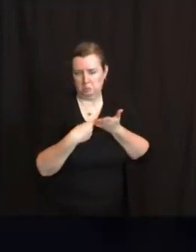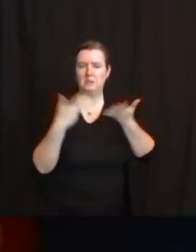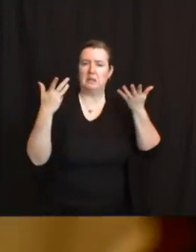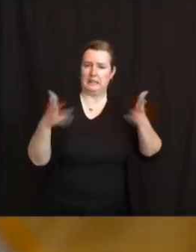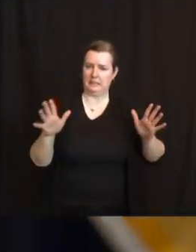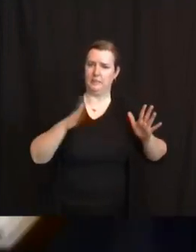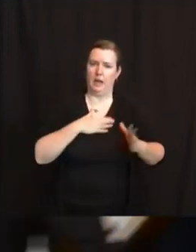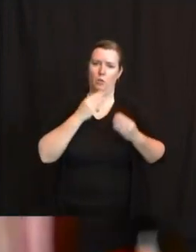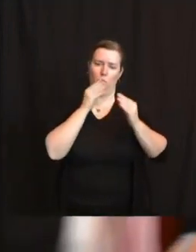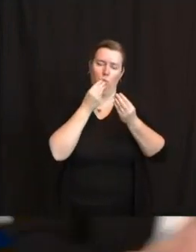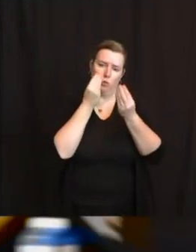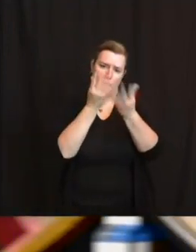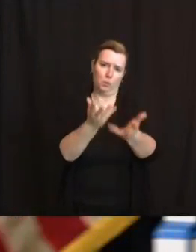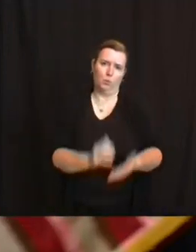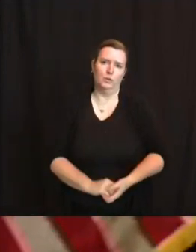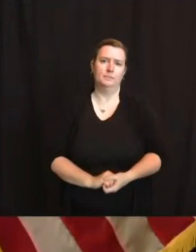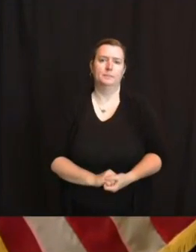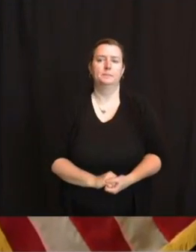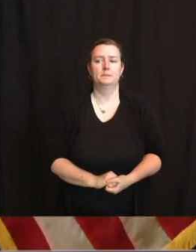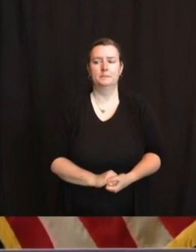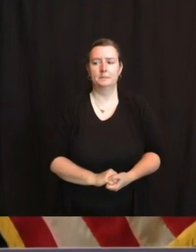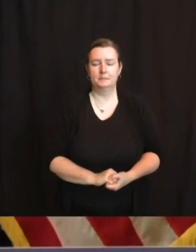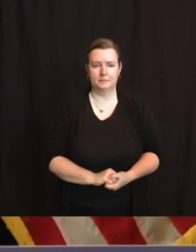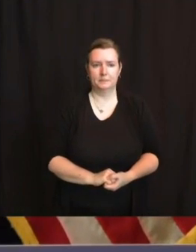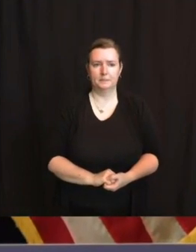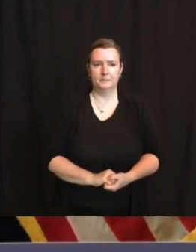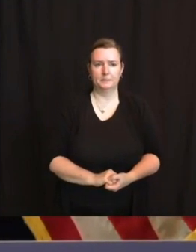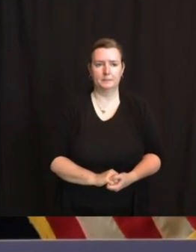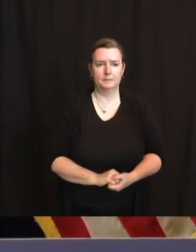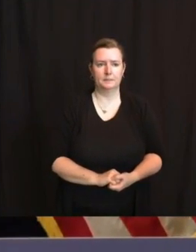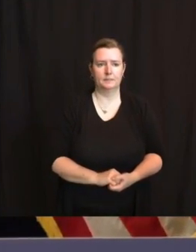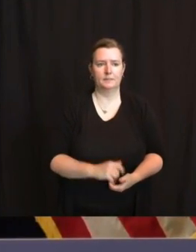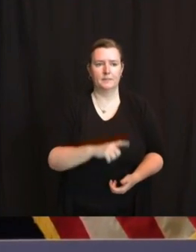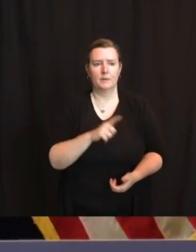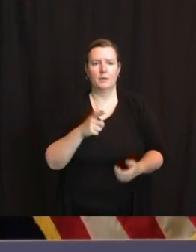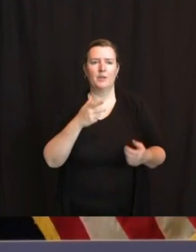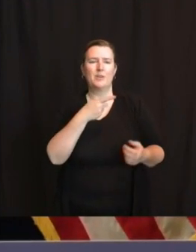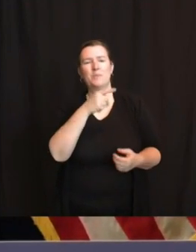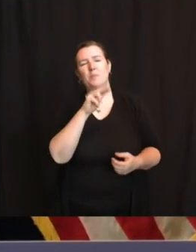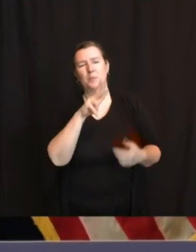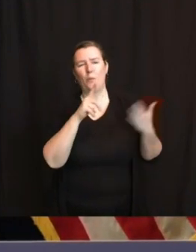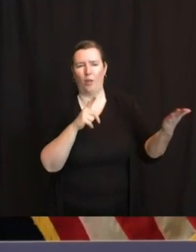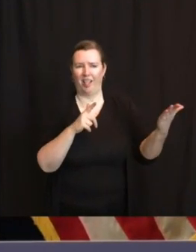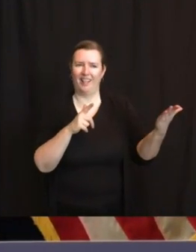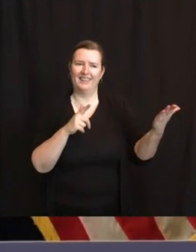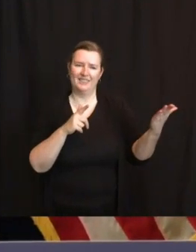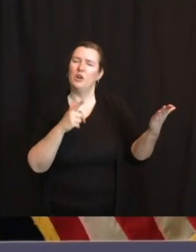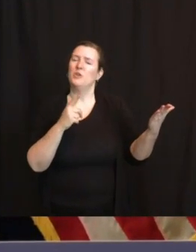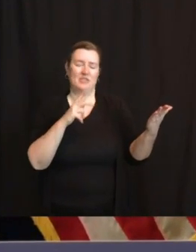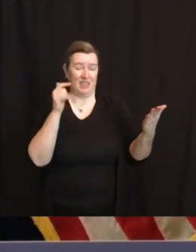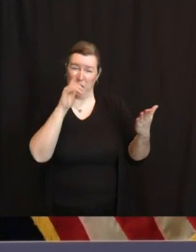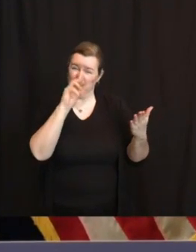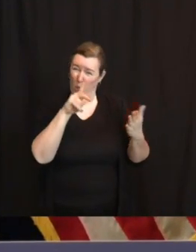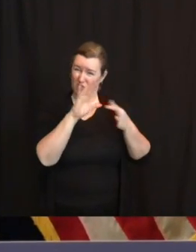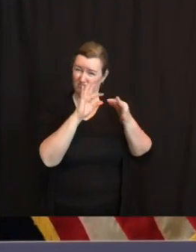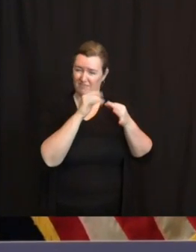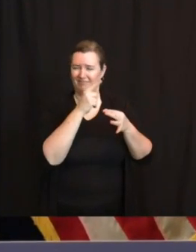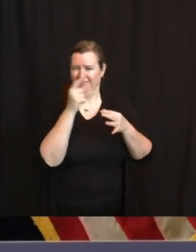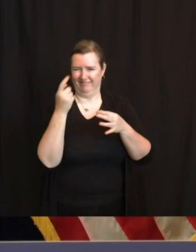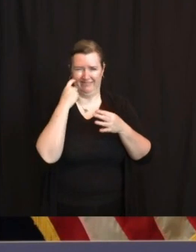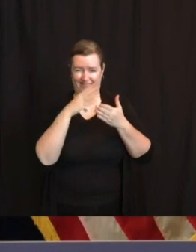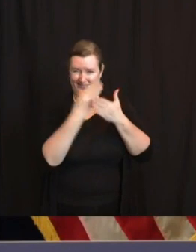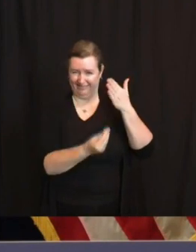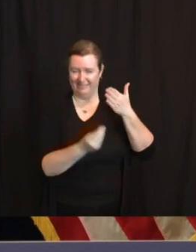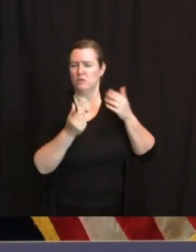that. I love that. Let's quote Paul. Martell, we're going to start here, but not just give us a second.